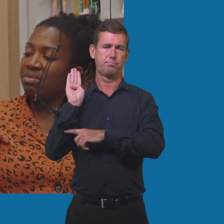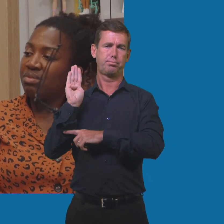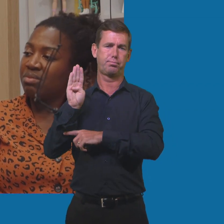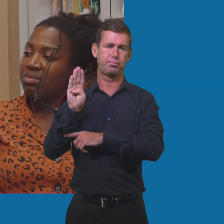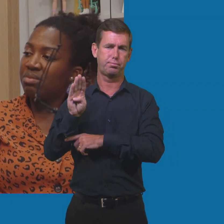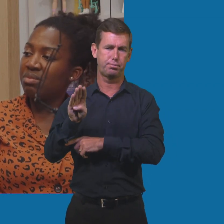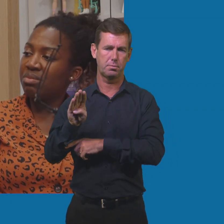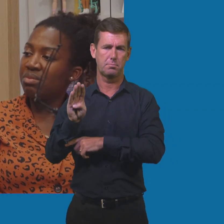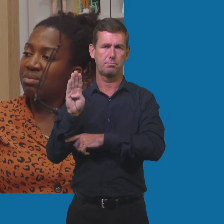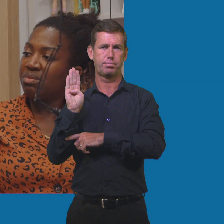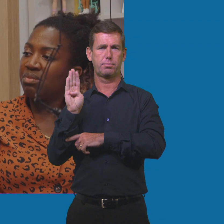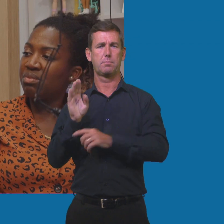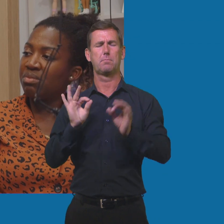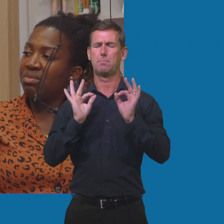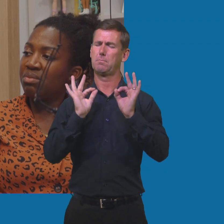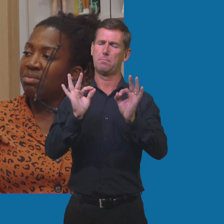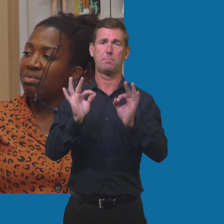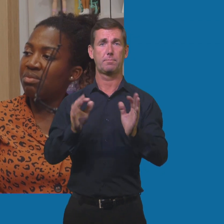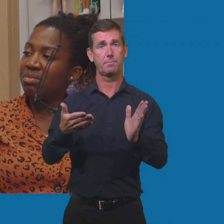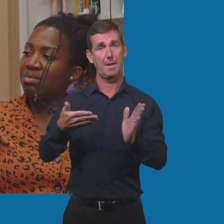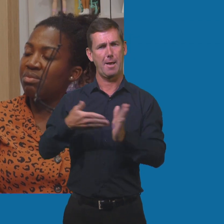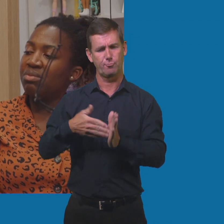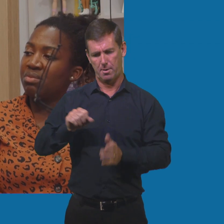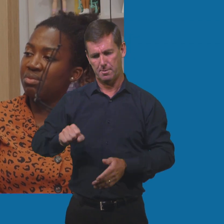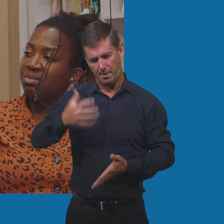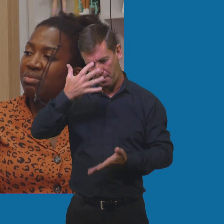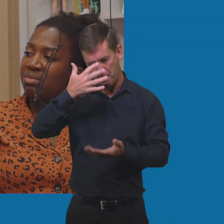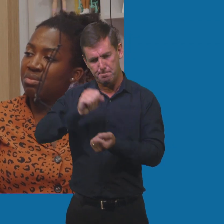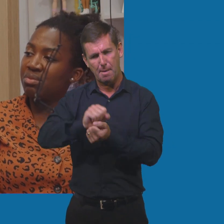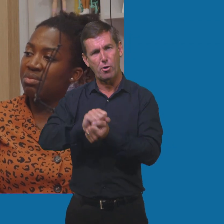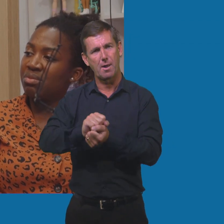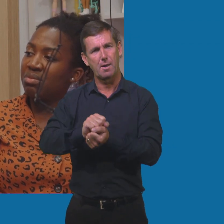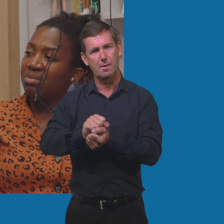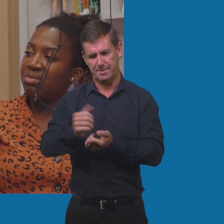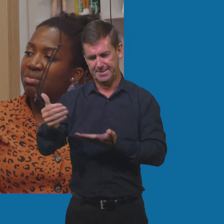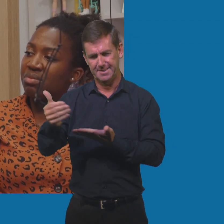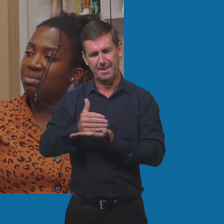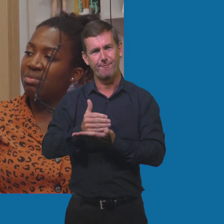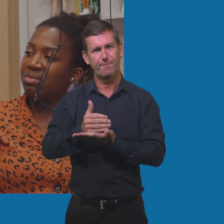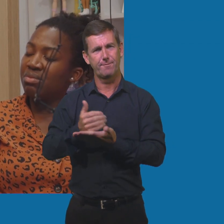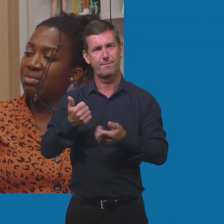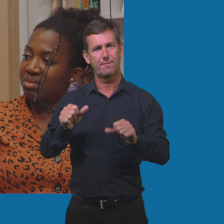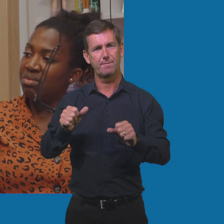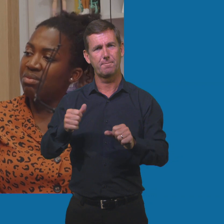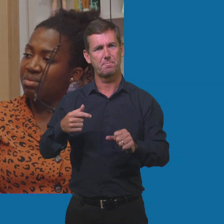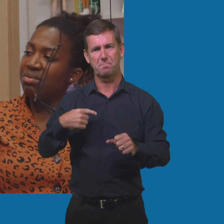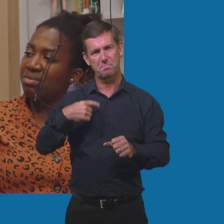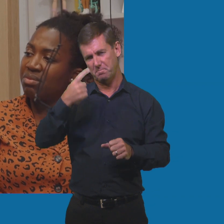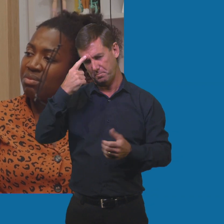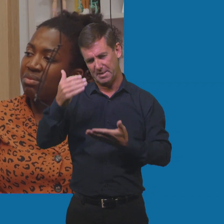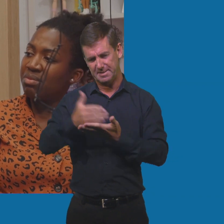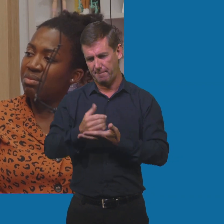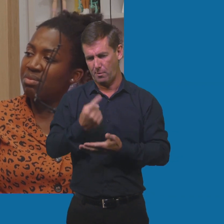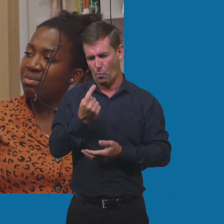great. And often with those, the added bonus is that they have a memory function where you can actually save settings. So you can save sort of 1, 2, 3, 4